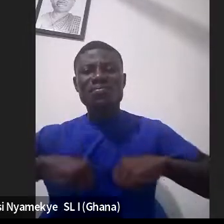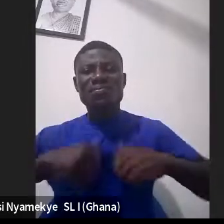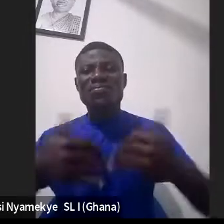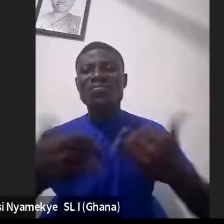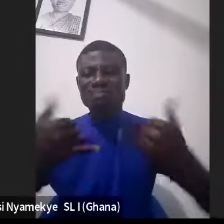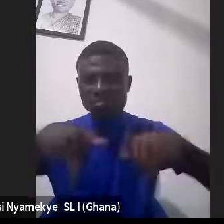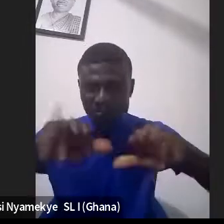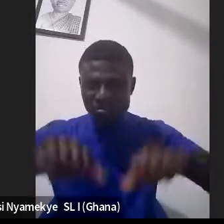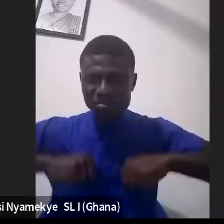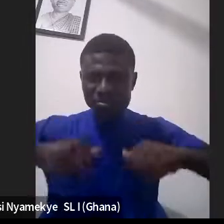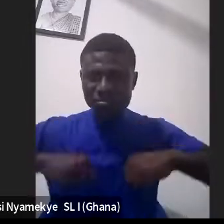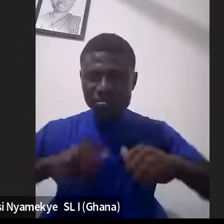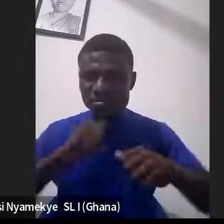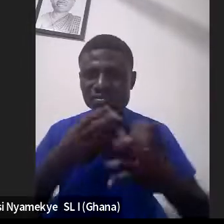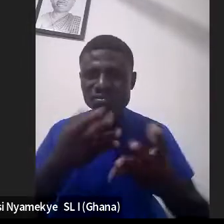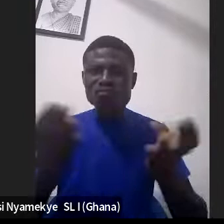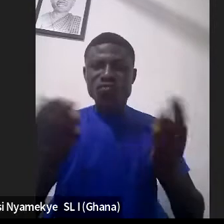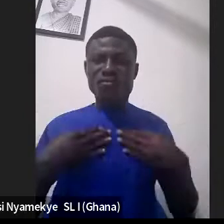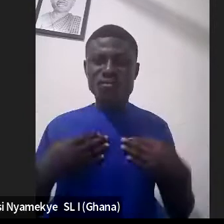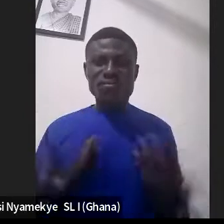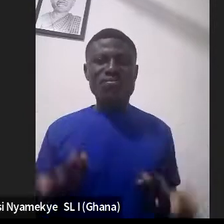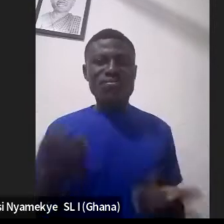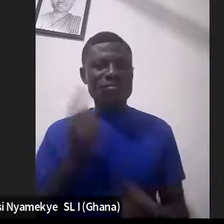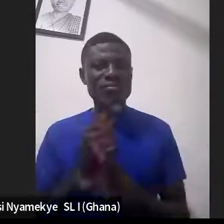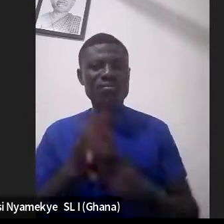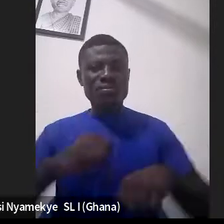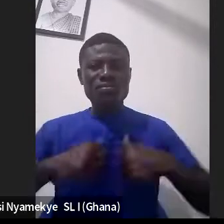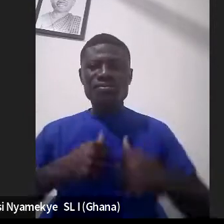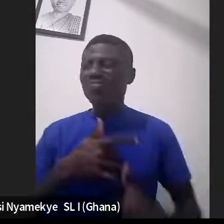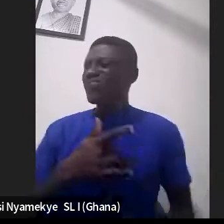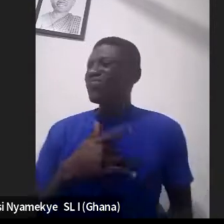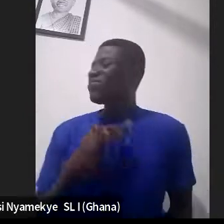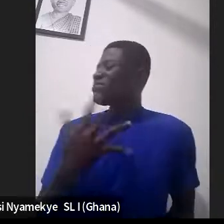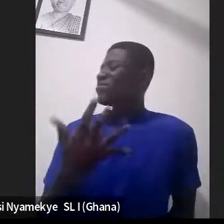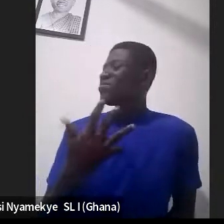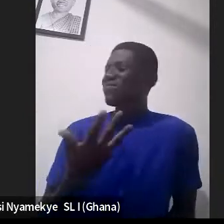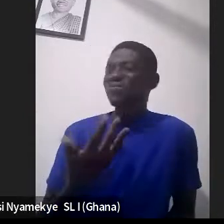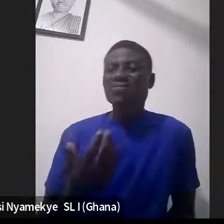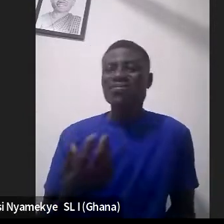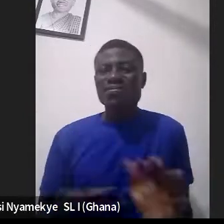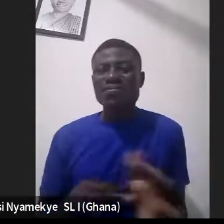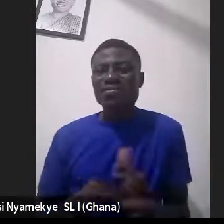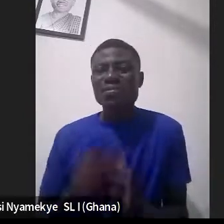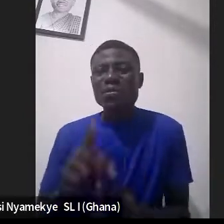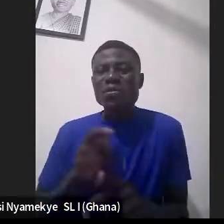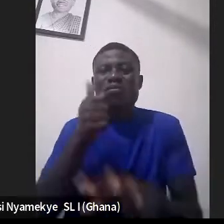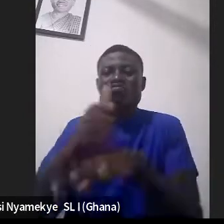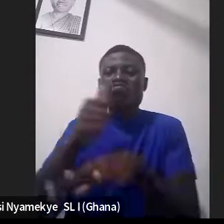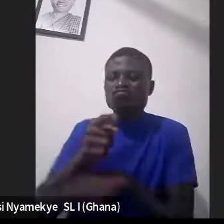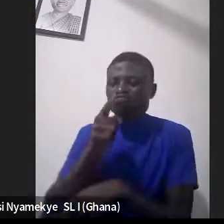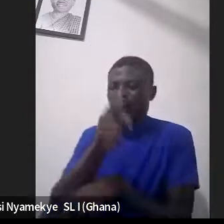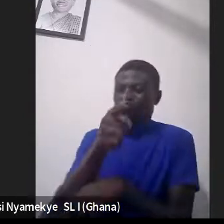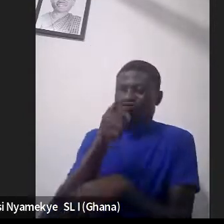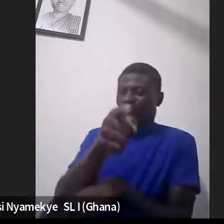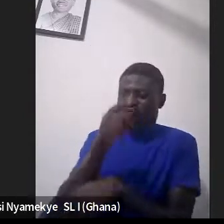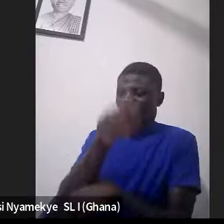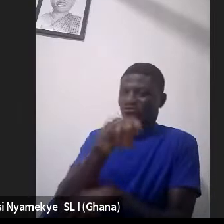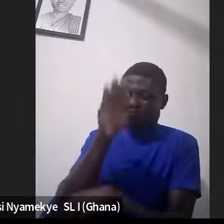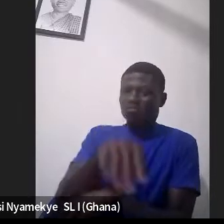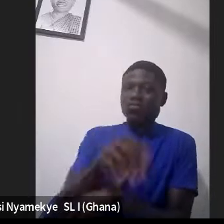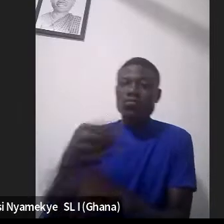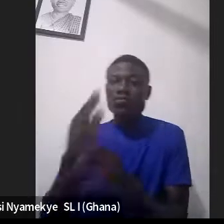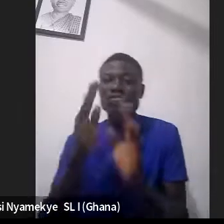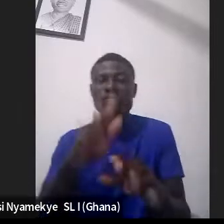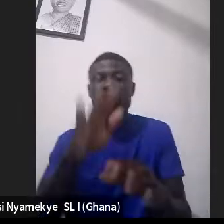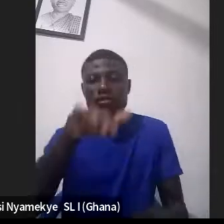And they don't want to accept it. They feel like they will be stigmatized. And so they leave the